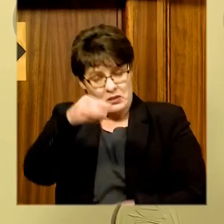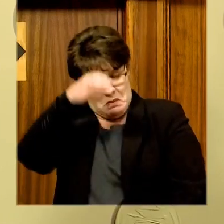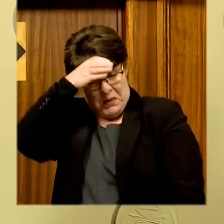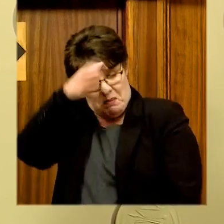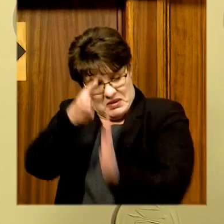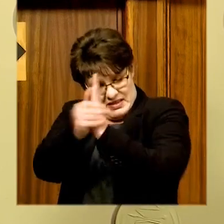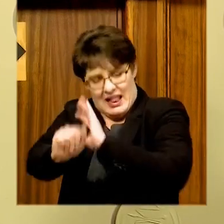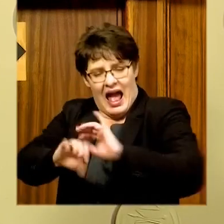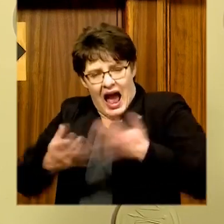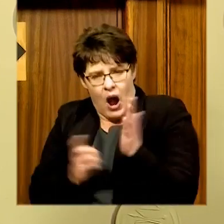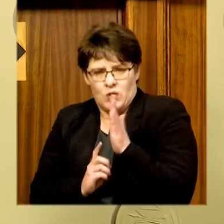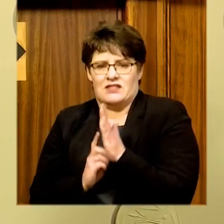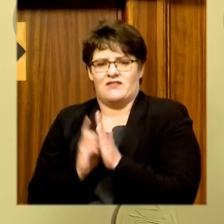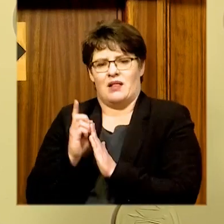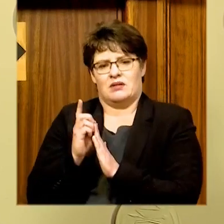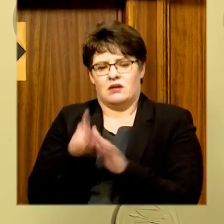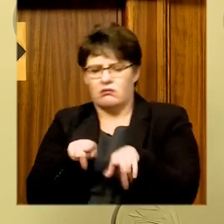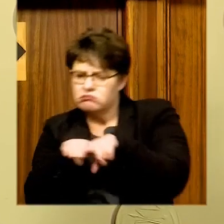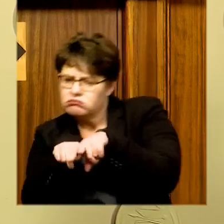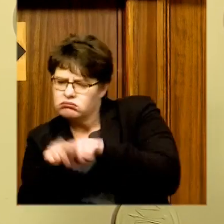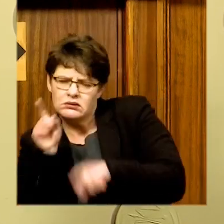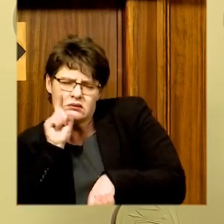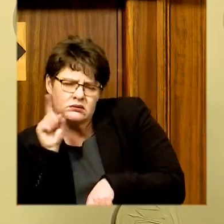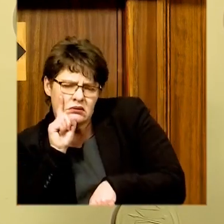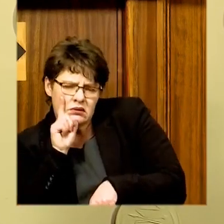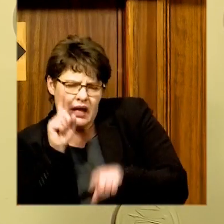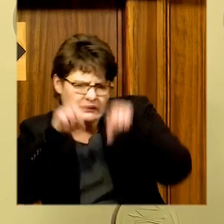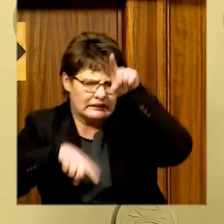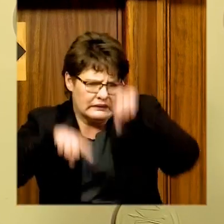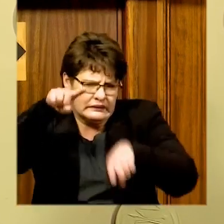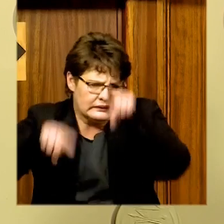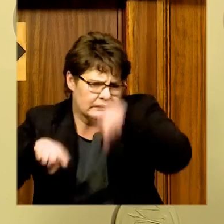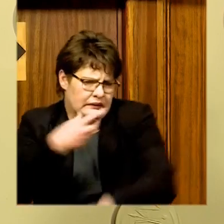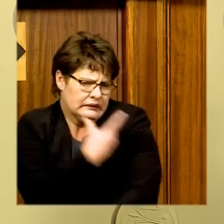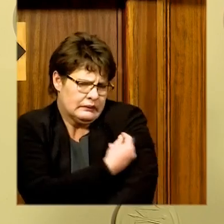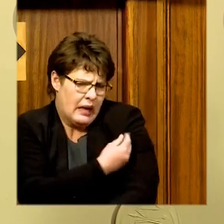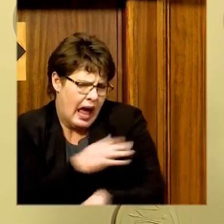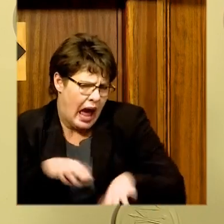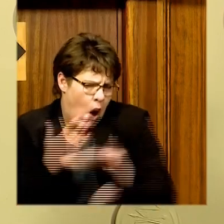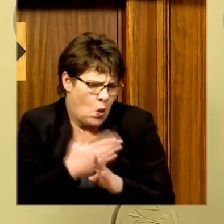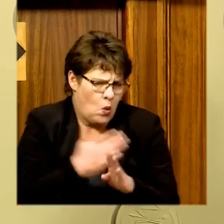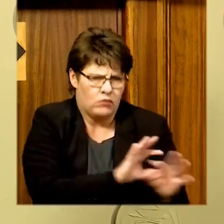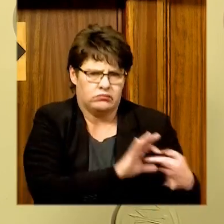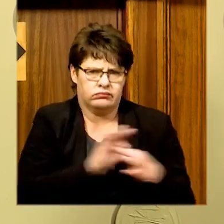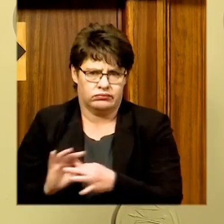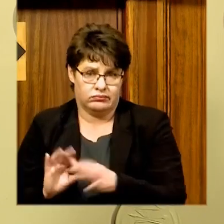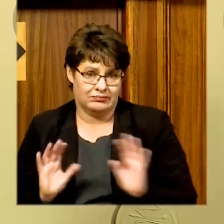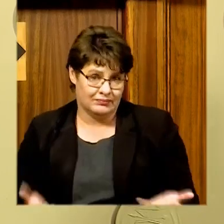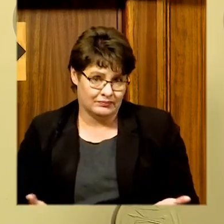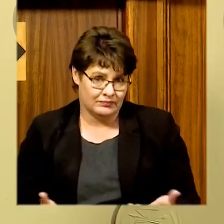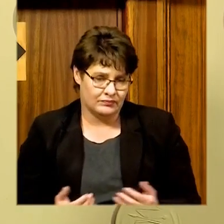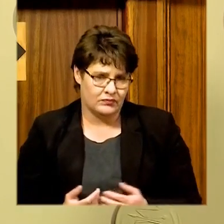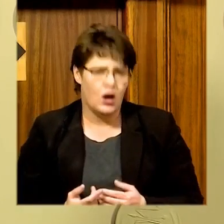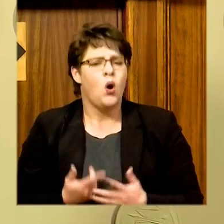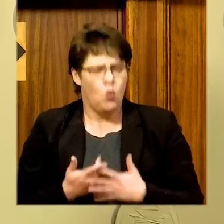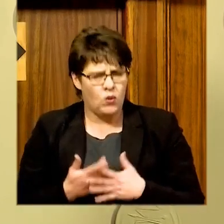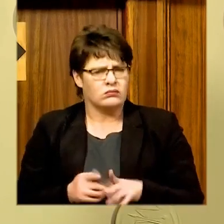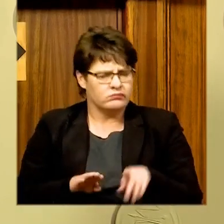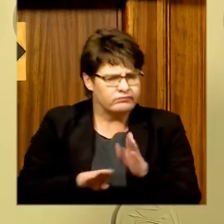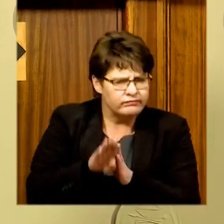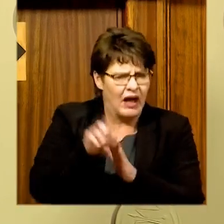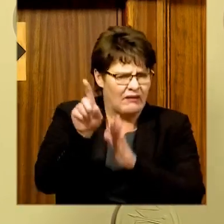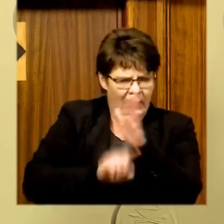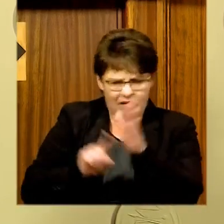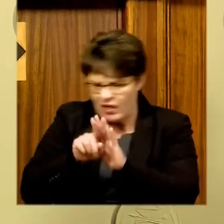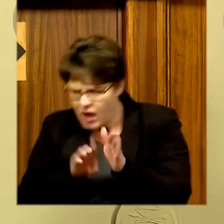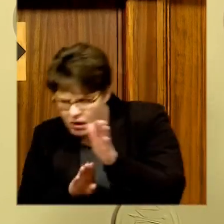in the development and trial of a range of vaccines. We continue progress in our